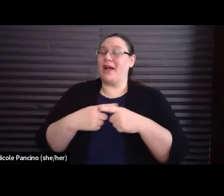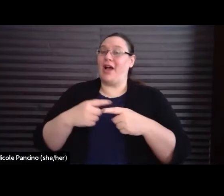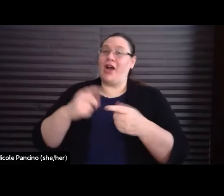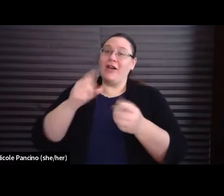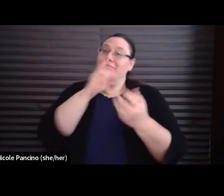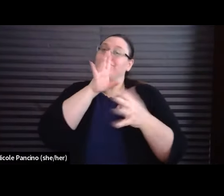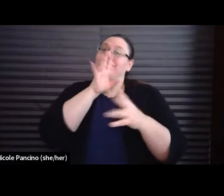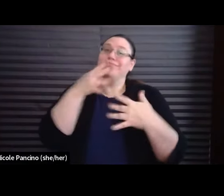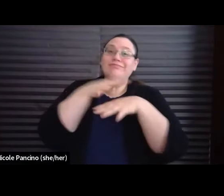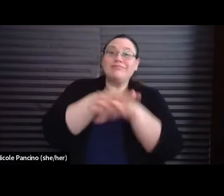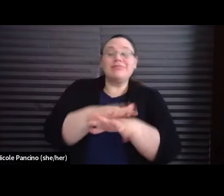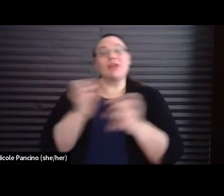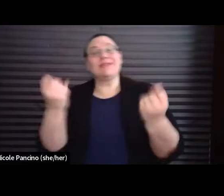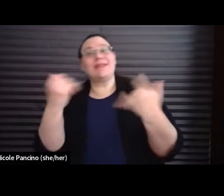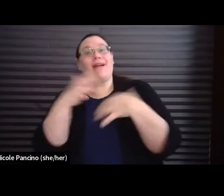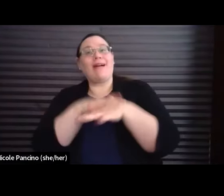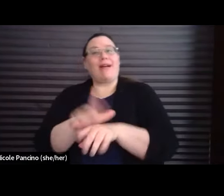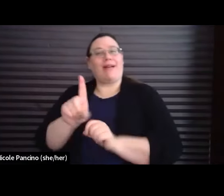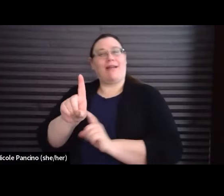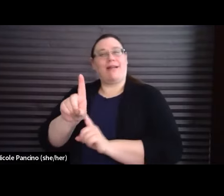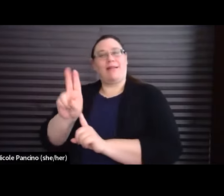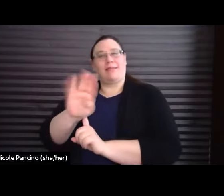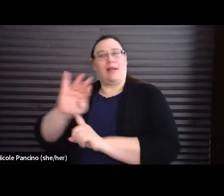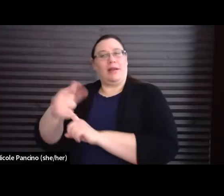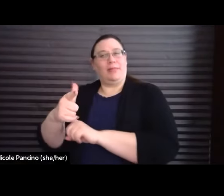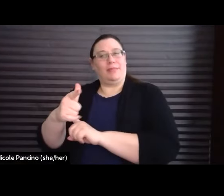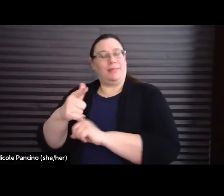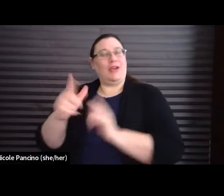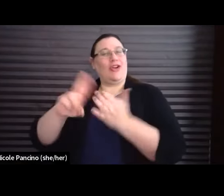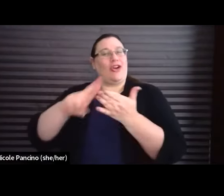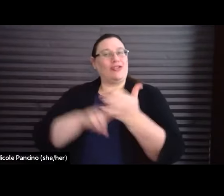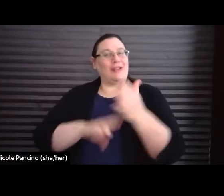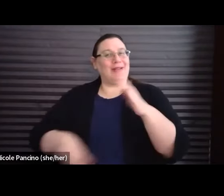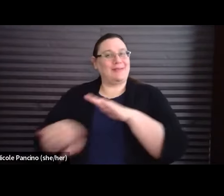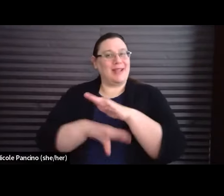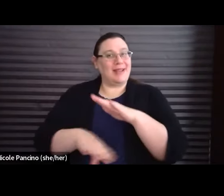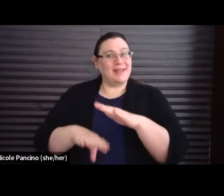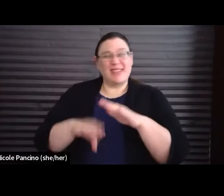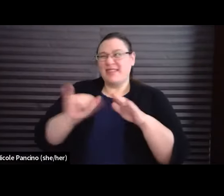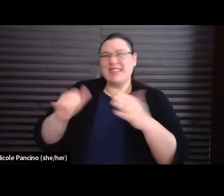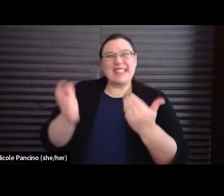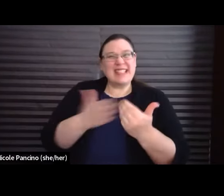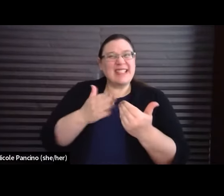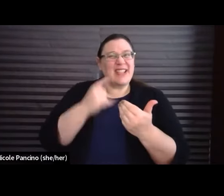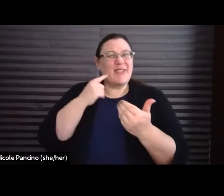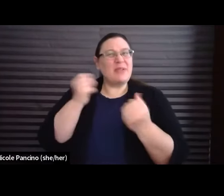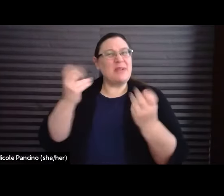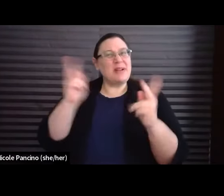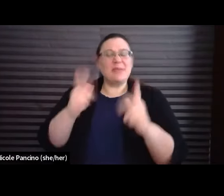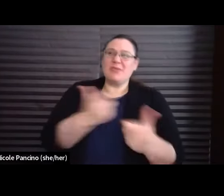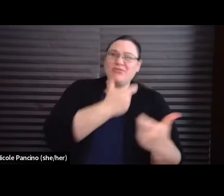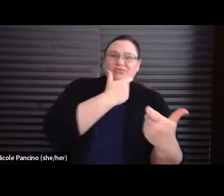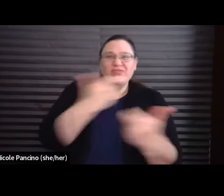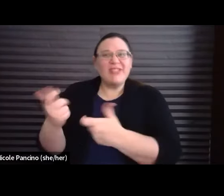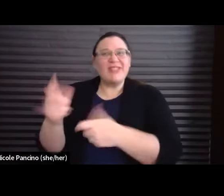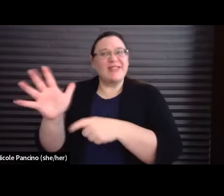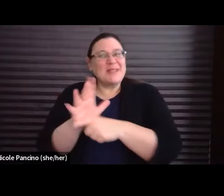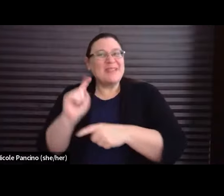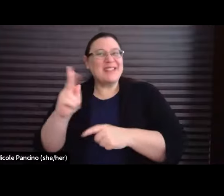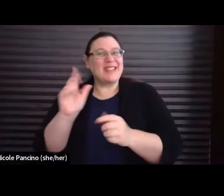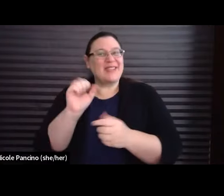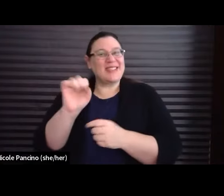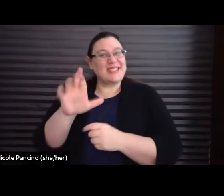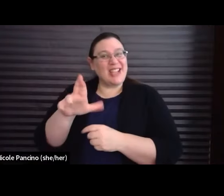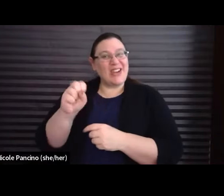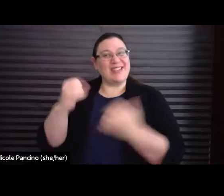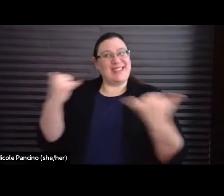services has made it easier than ever for U.S. audiences to access hundreds of foreign language films and television series, which means